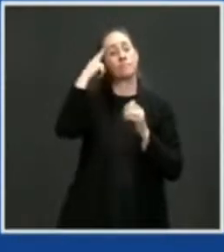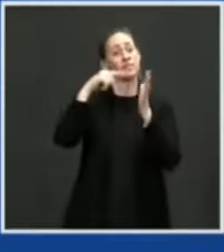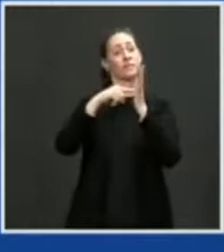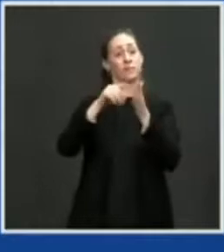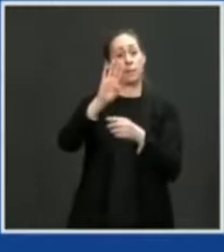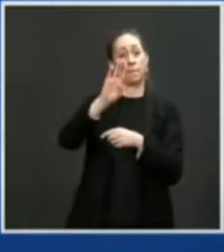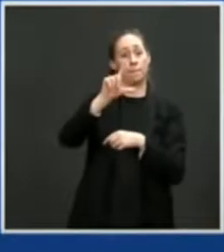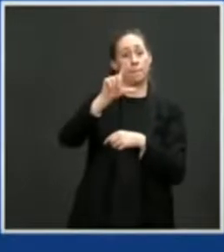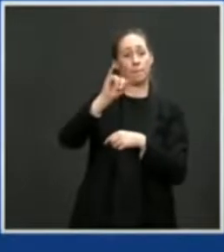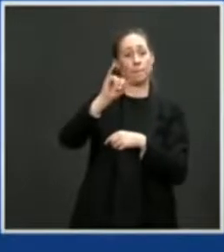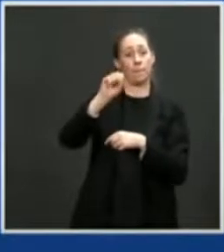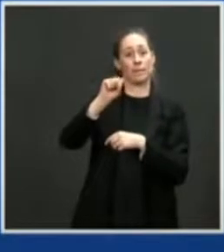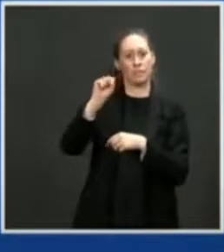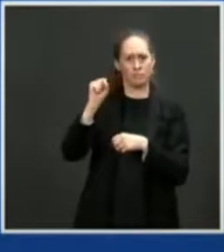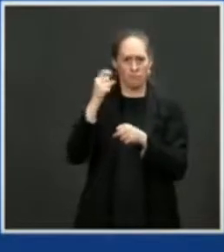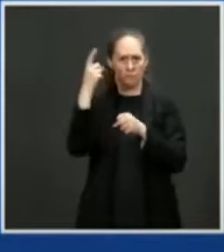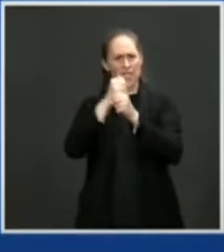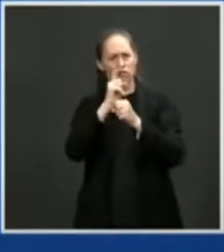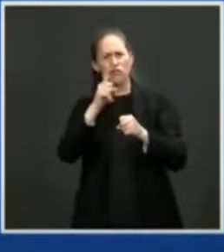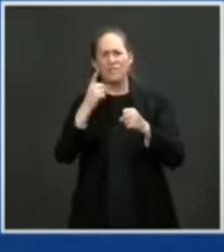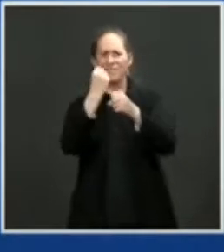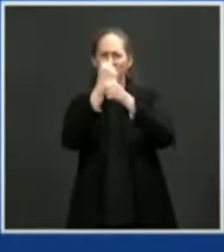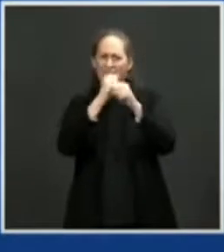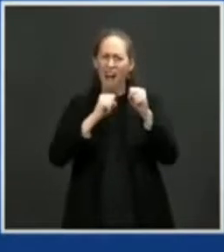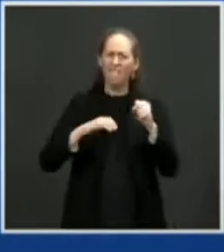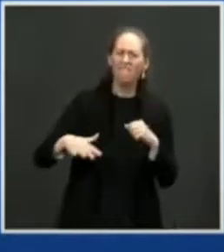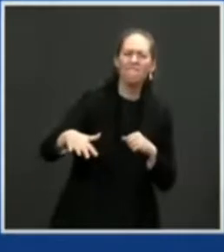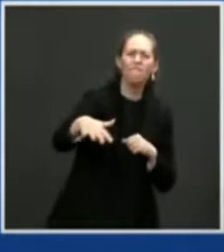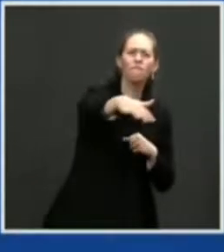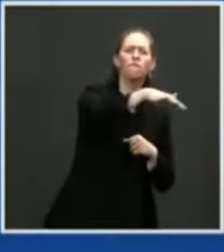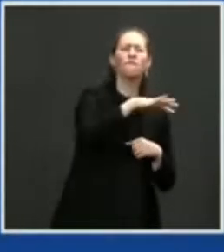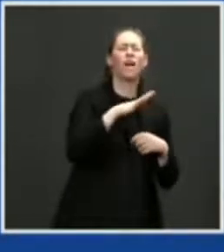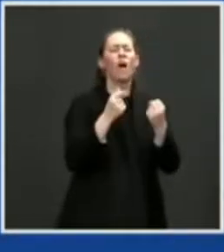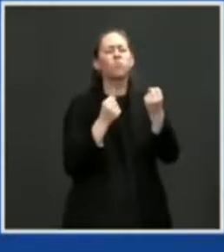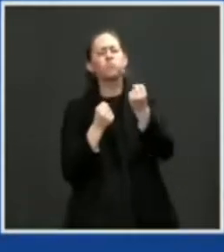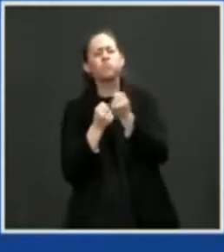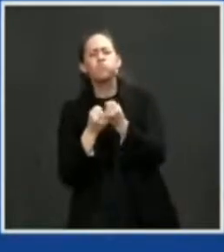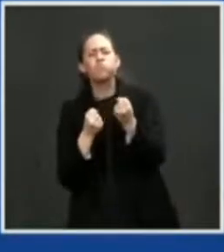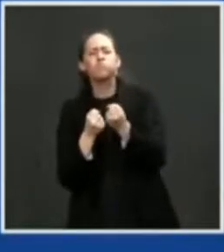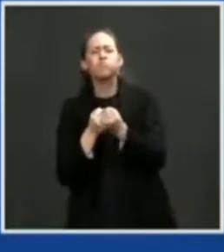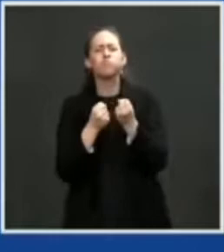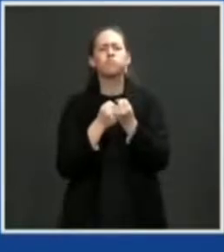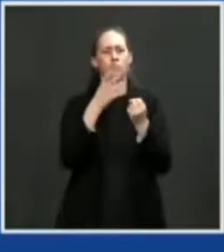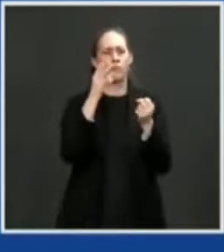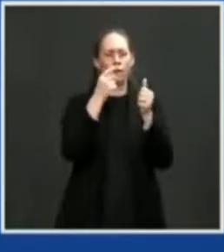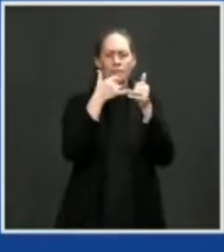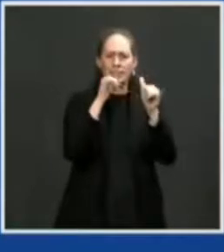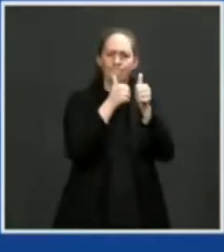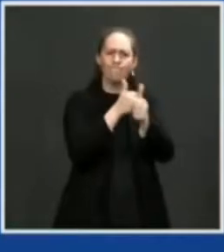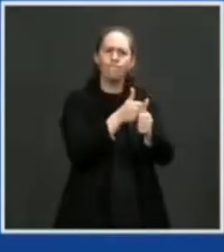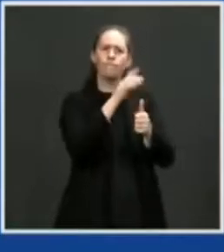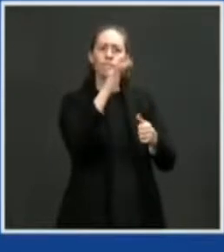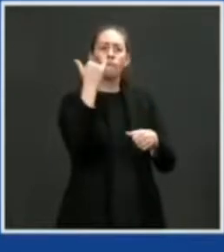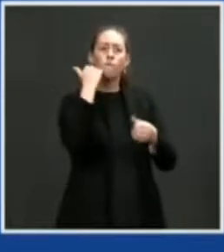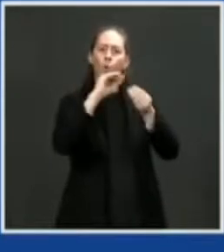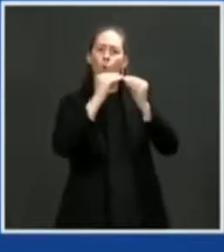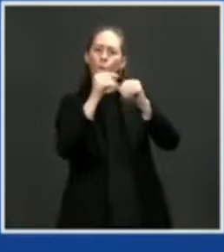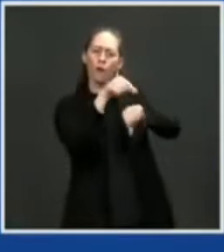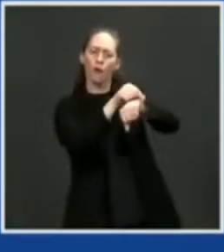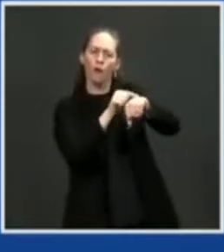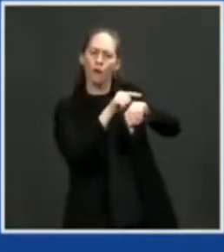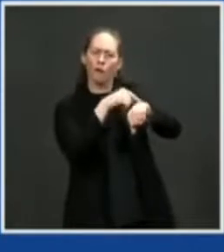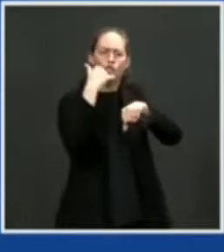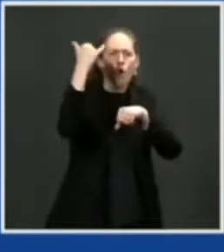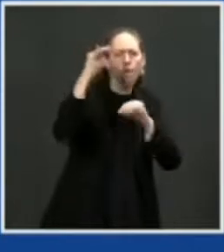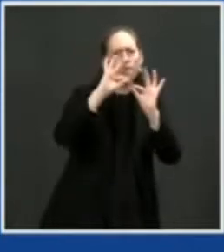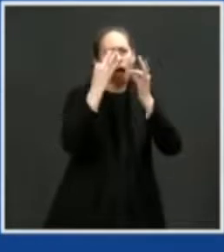in a place where they Do you know can how be much taken floor care of space there while is the at state Fort is Bliss? concerned. I can have thousands of immigrants there. Filibuster.